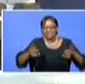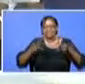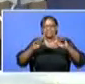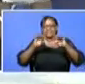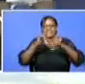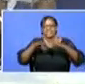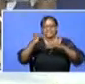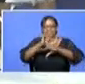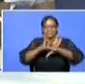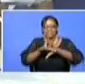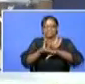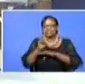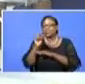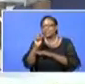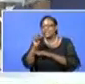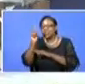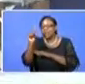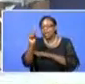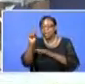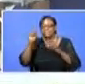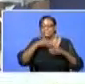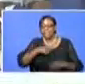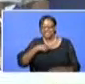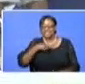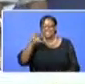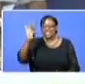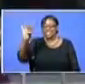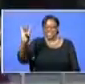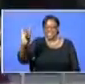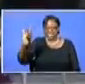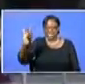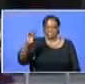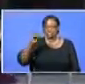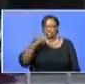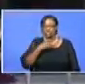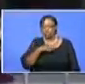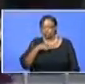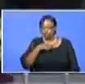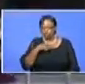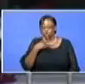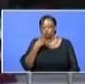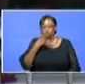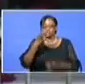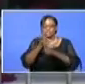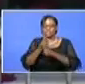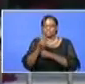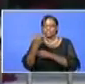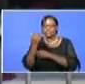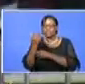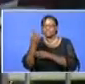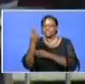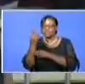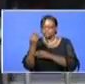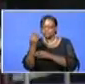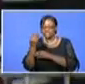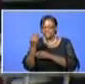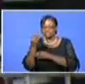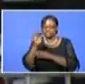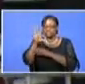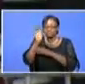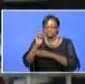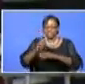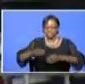total of 21 medals, including 8 gold, one of them belonging to Kiana Moss, who took the girls' 13-14